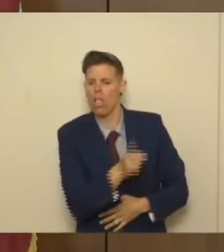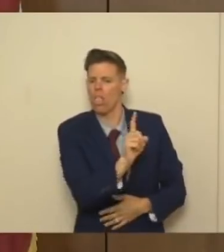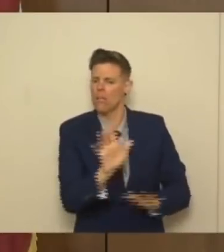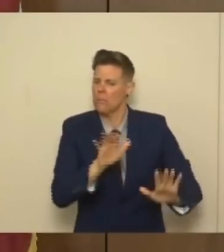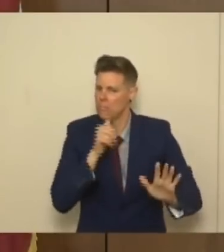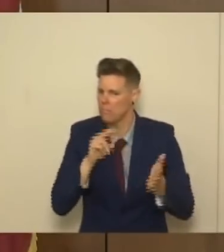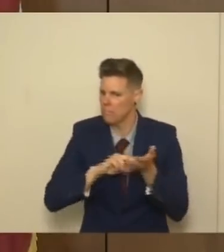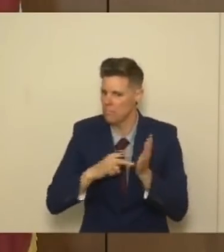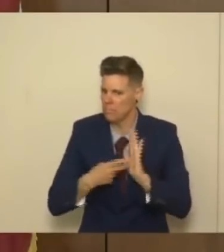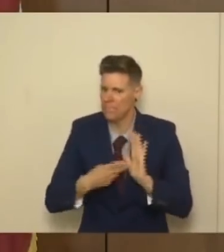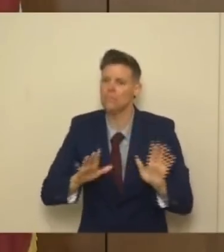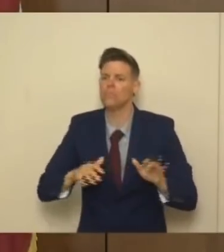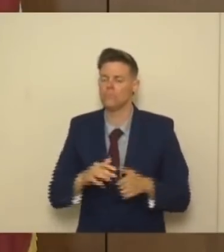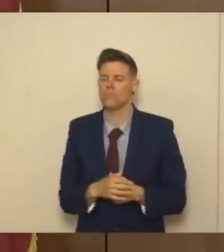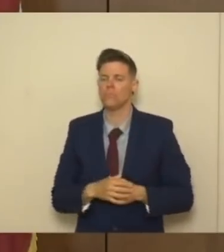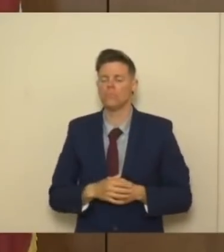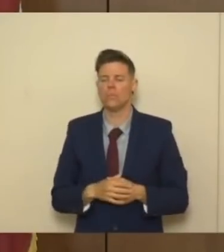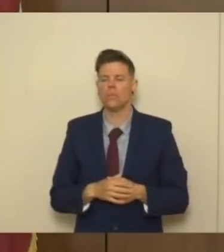hard to answer. I should.